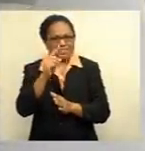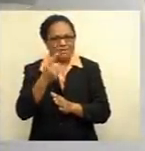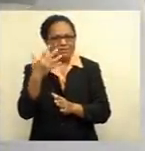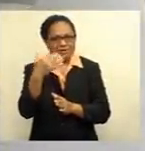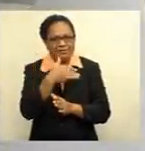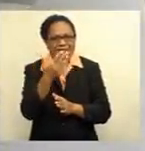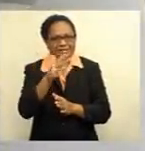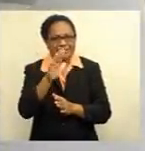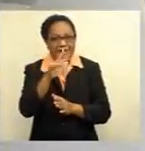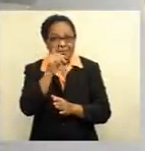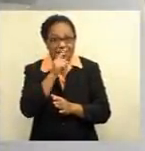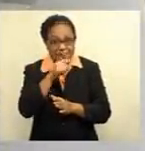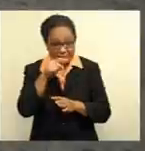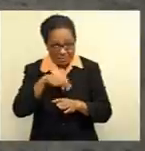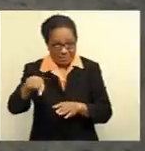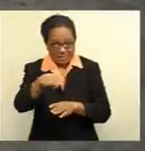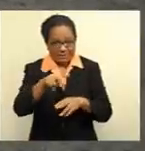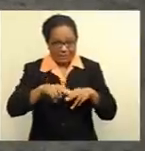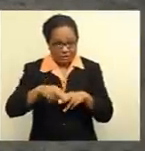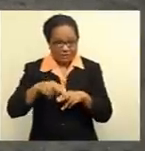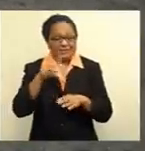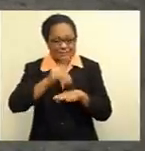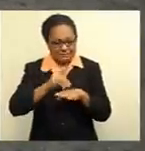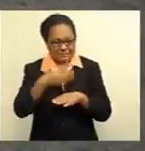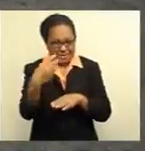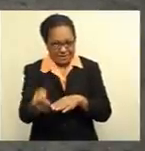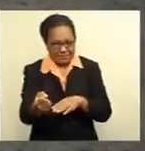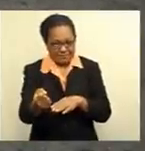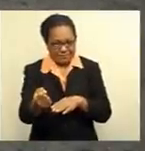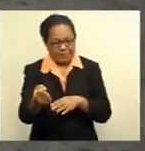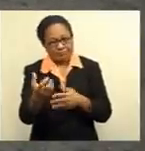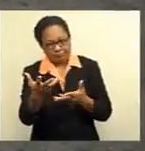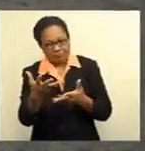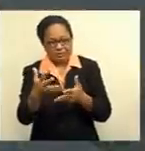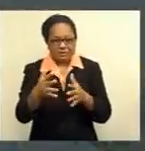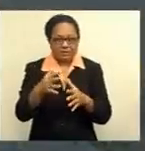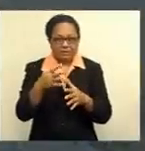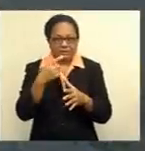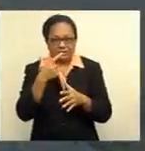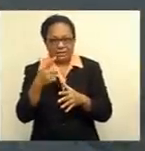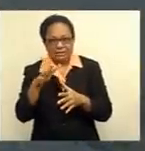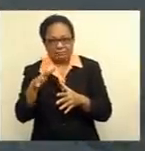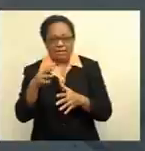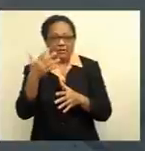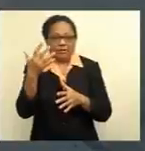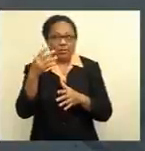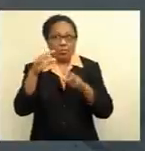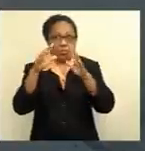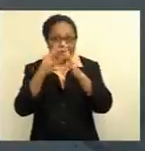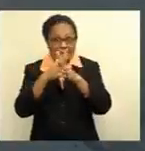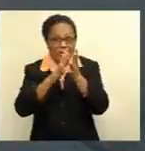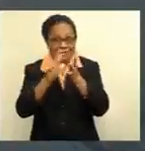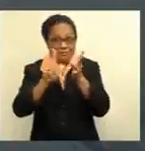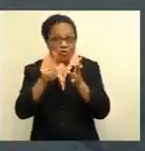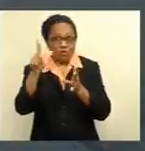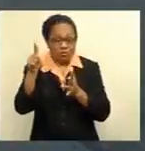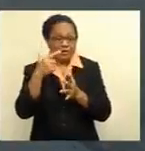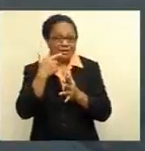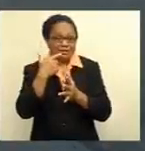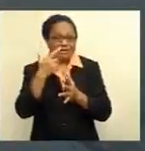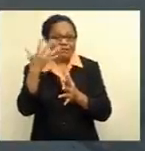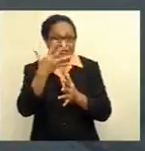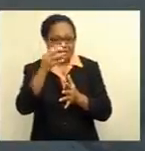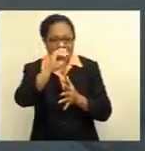113,595 people in Fiji have a disability, which is in the proximity of the World Health Organization's estimate